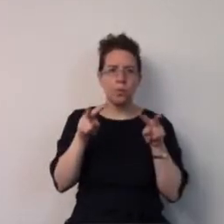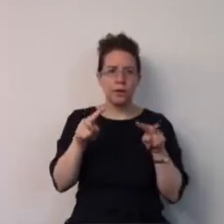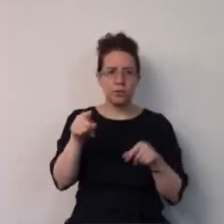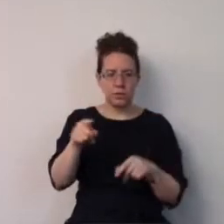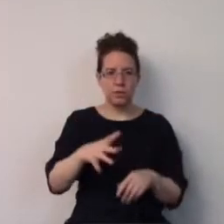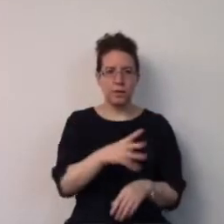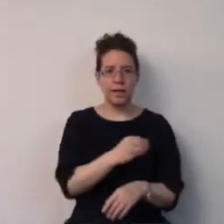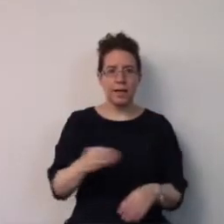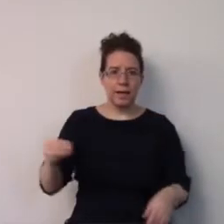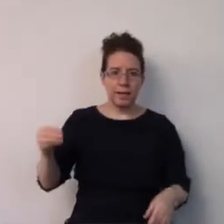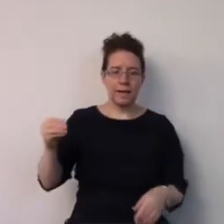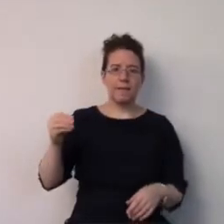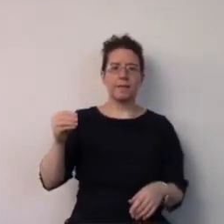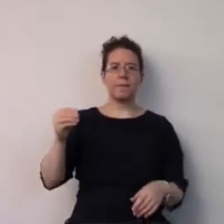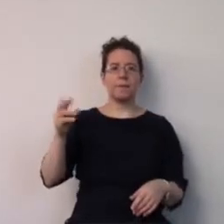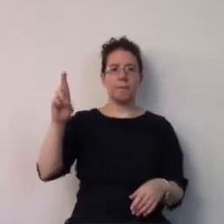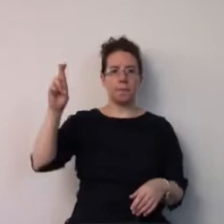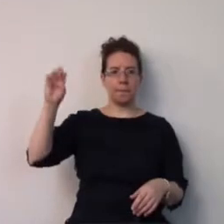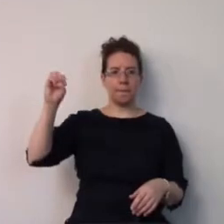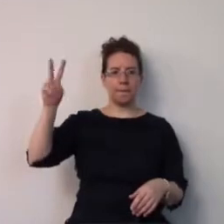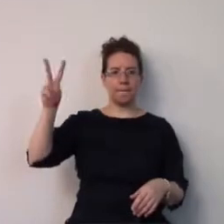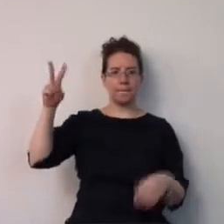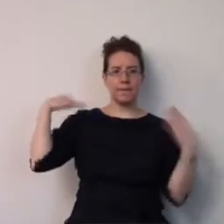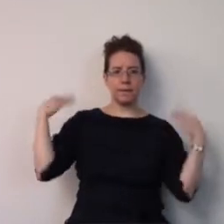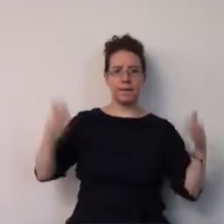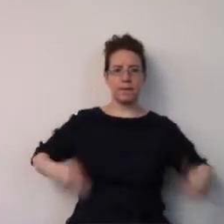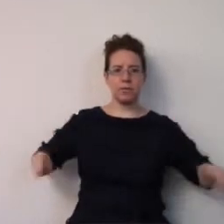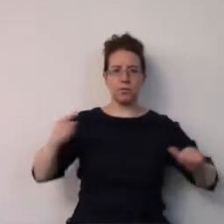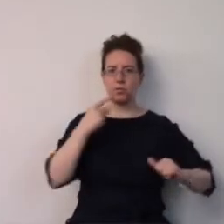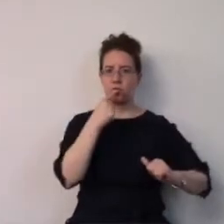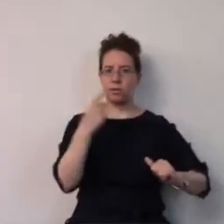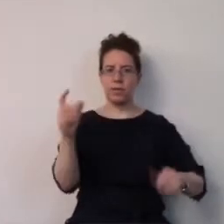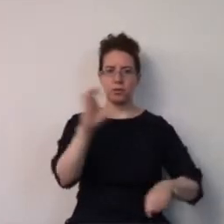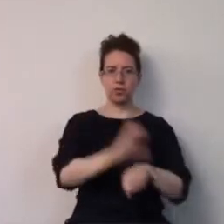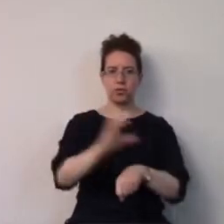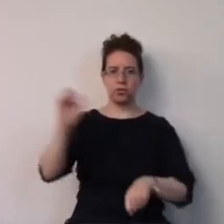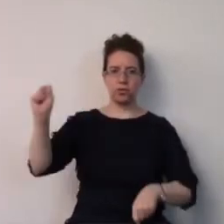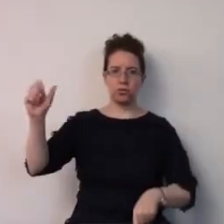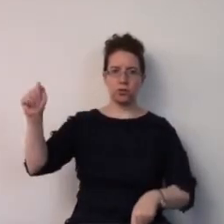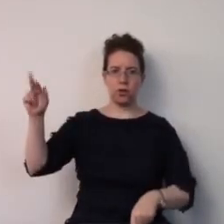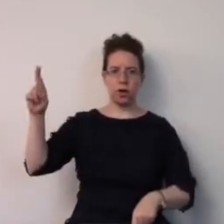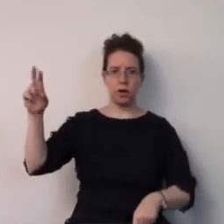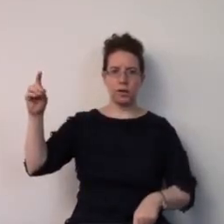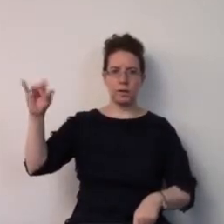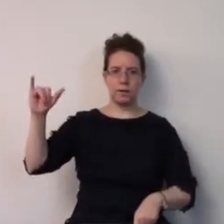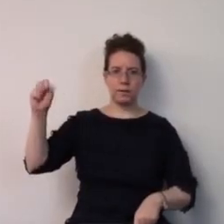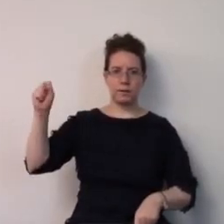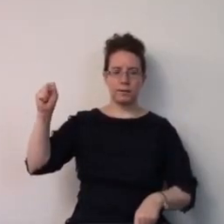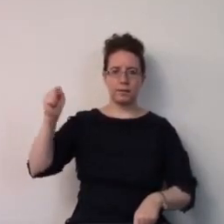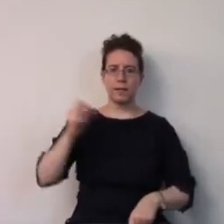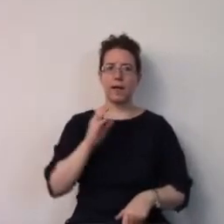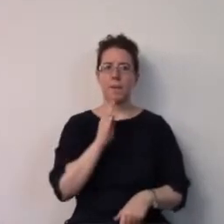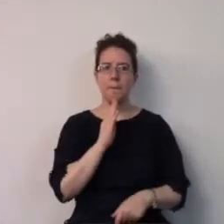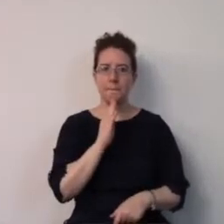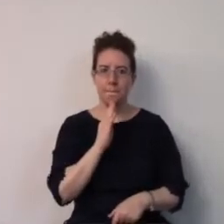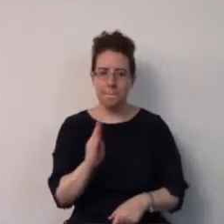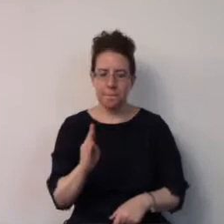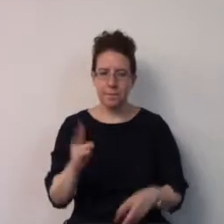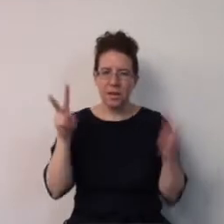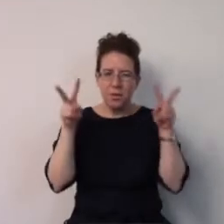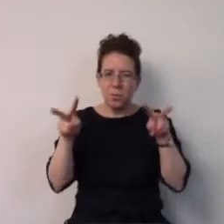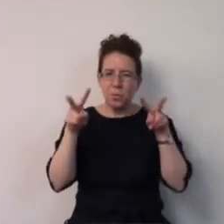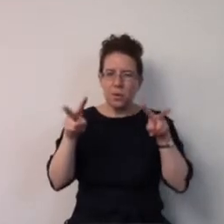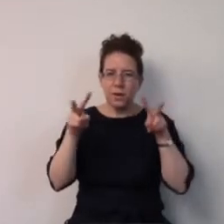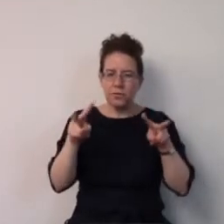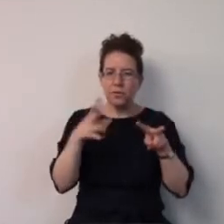Sardis in Revelation 3:2, be watchful and strengthen the things which remain that are ready